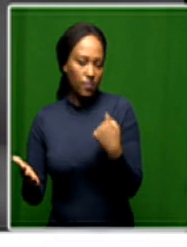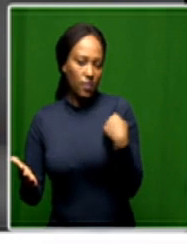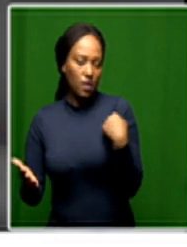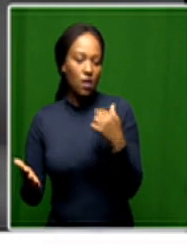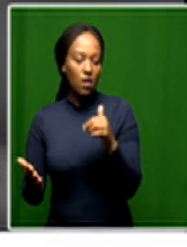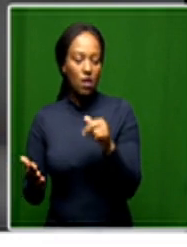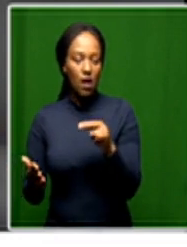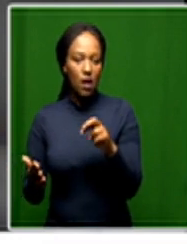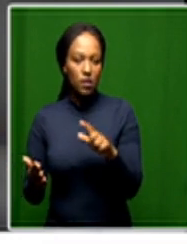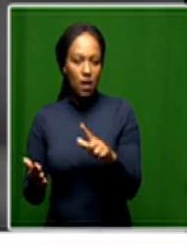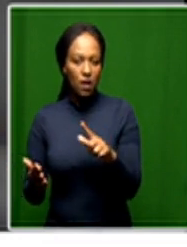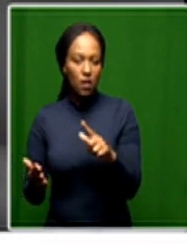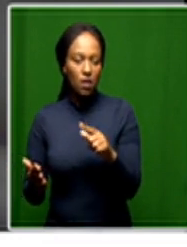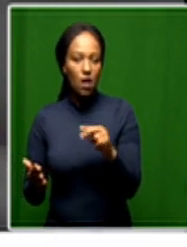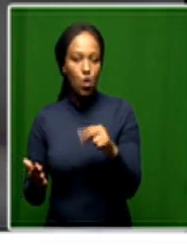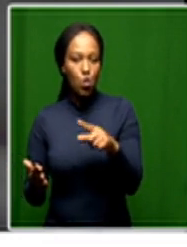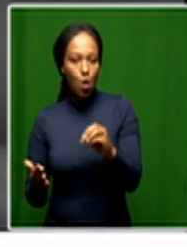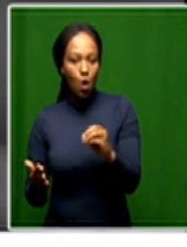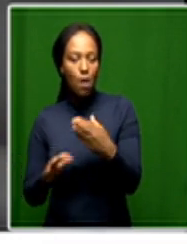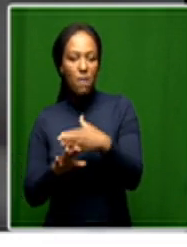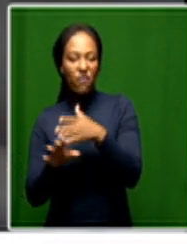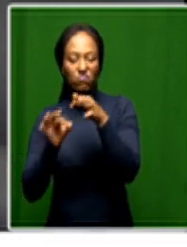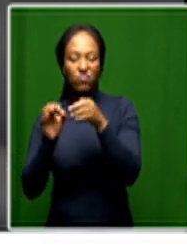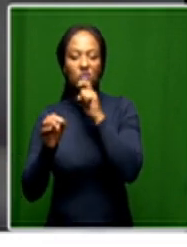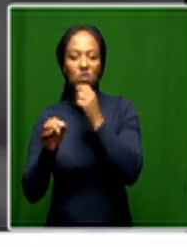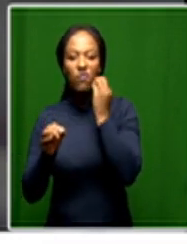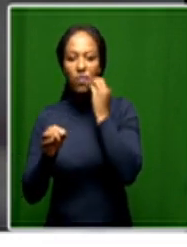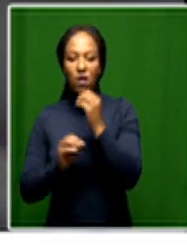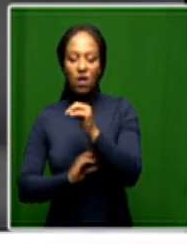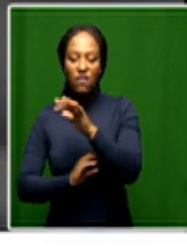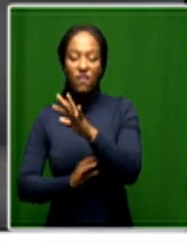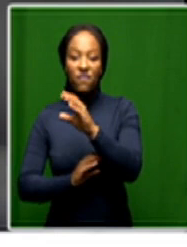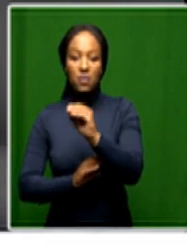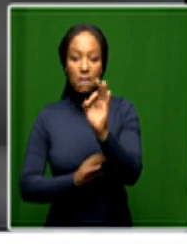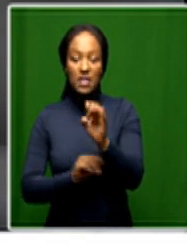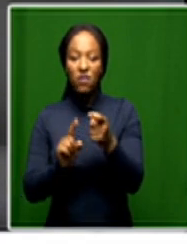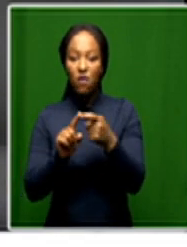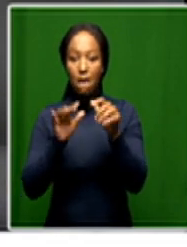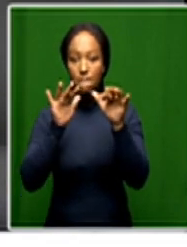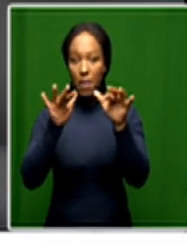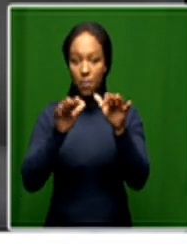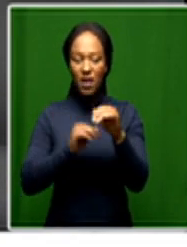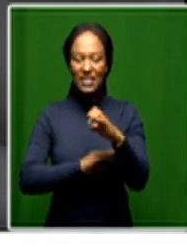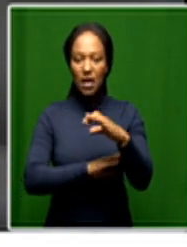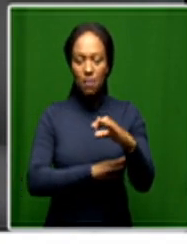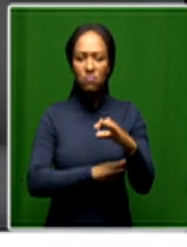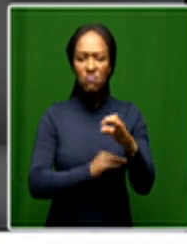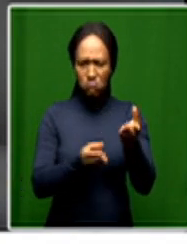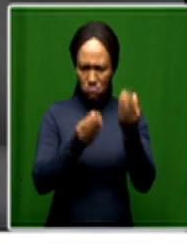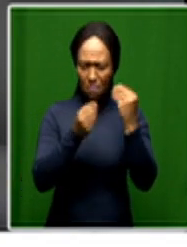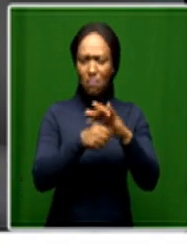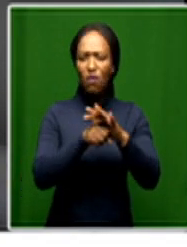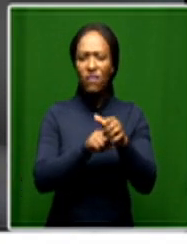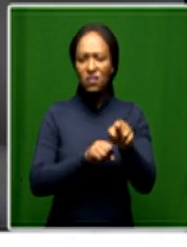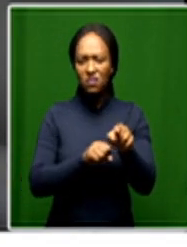alluding to, is, well, not alluding to, but using that information to say that's why 50% of the population probably already have COVID.